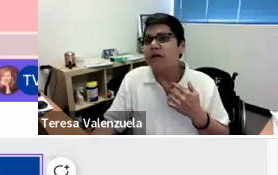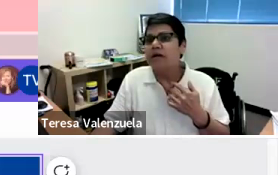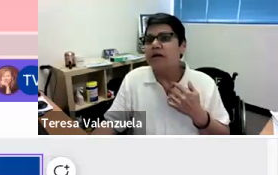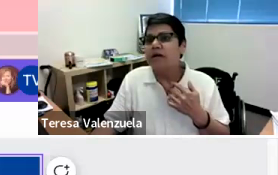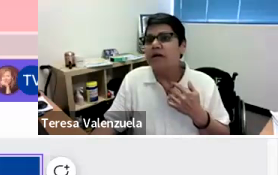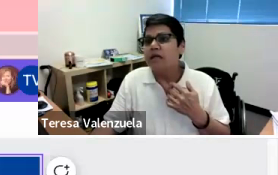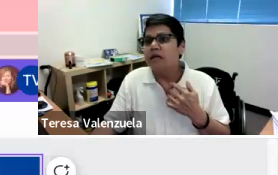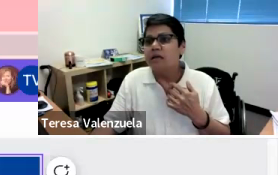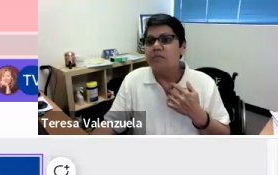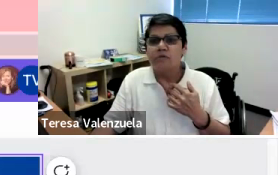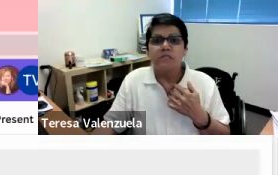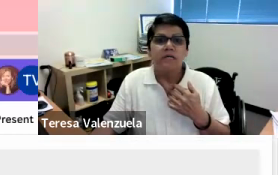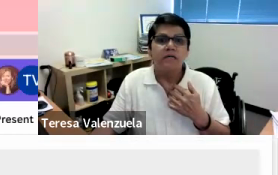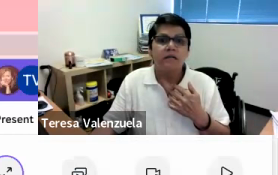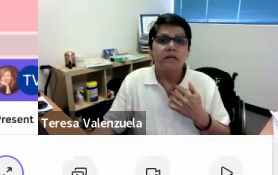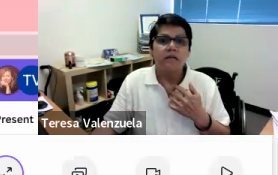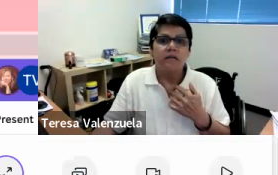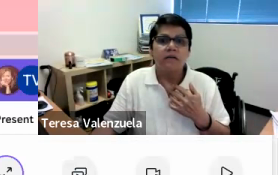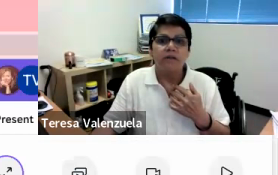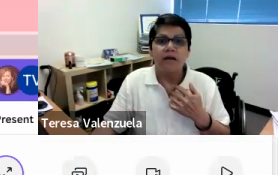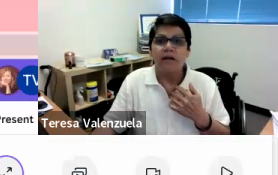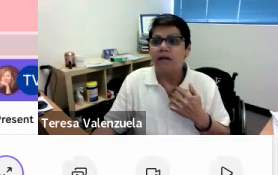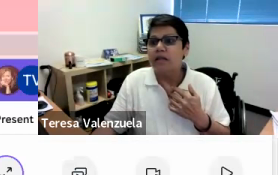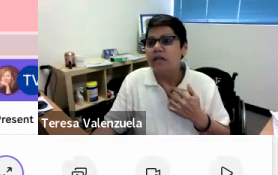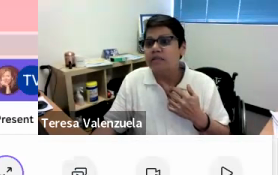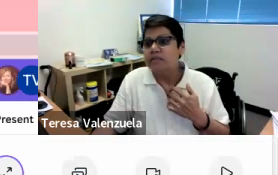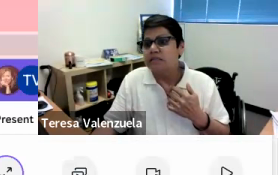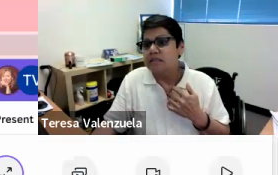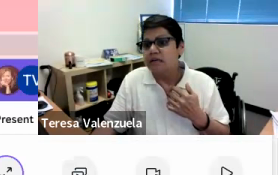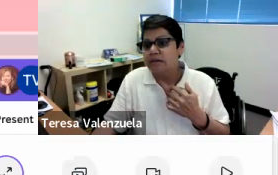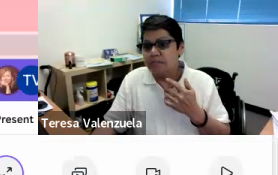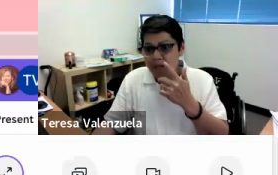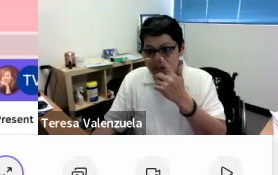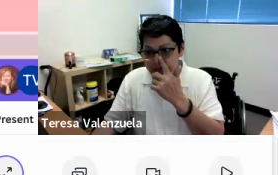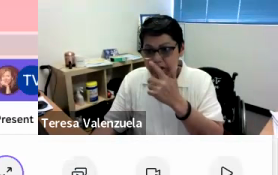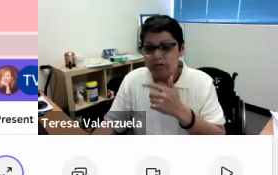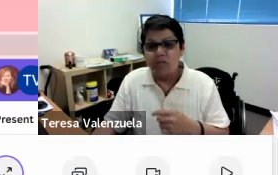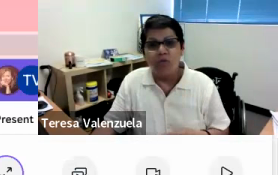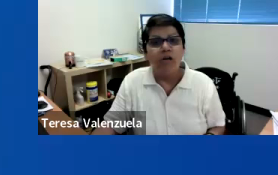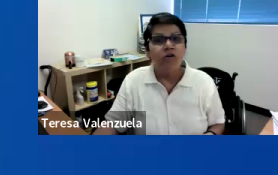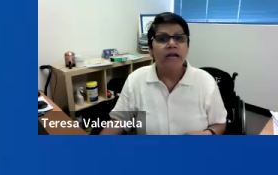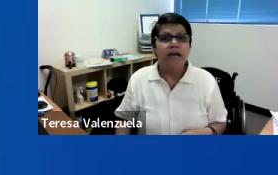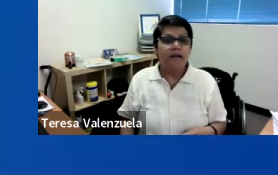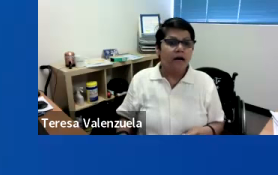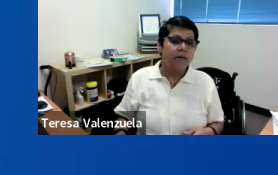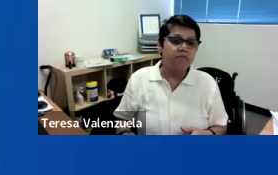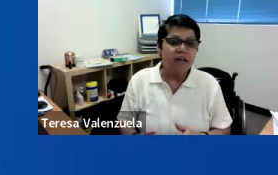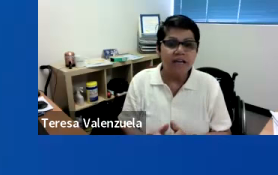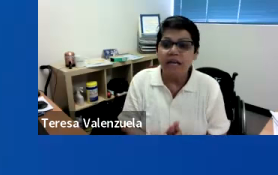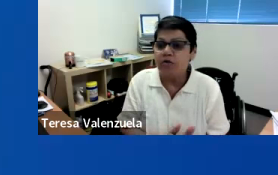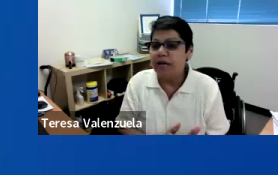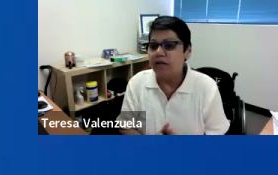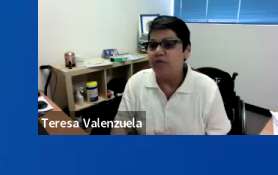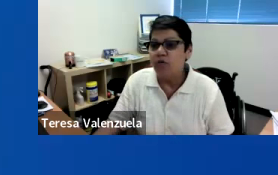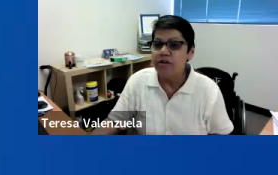from there and present. Get rid of that. There we go. So we're located in